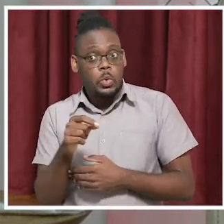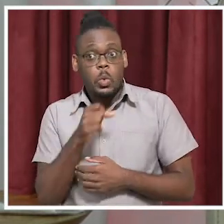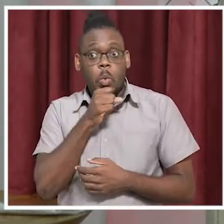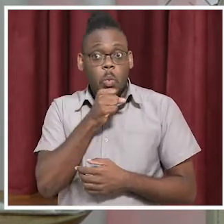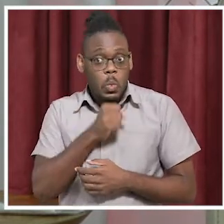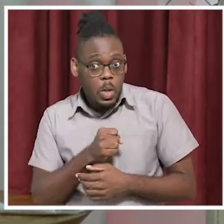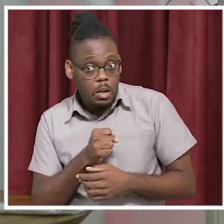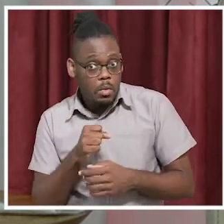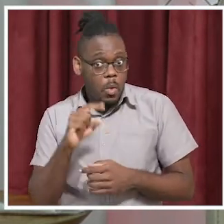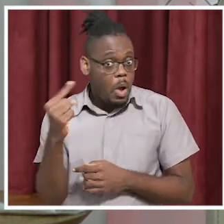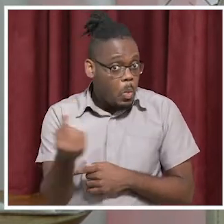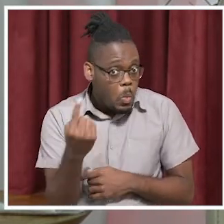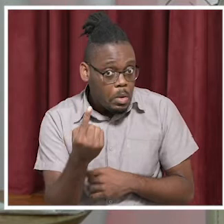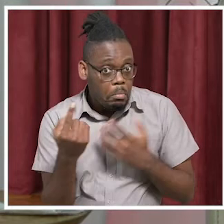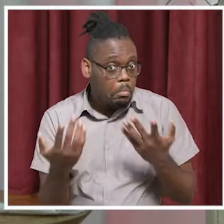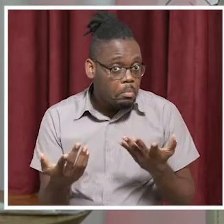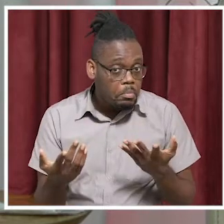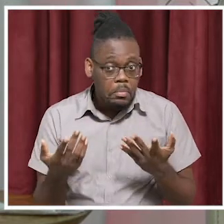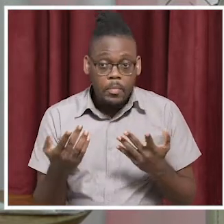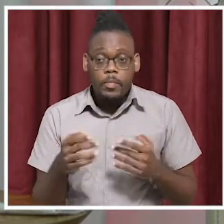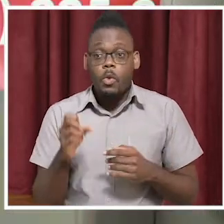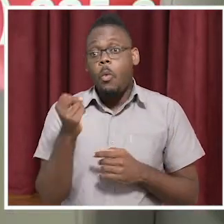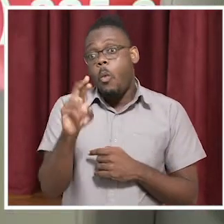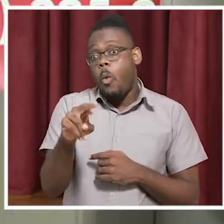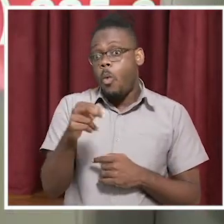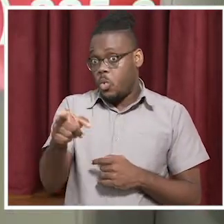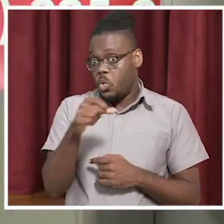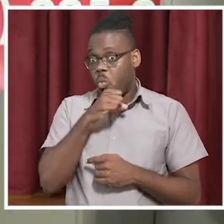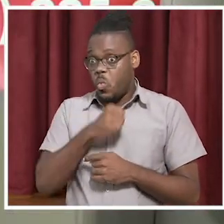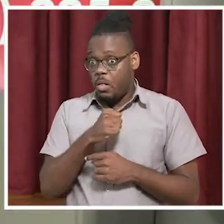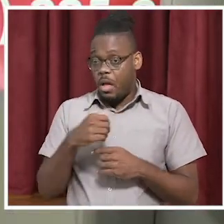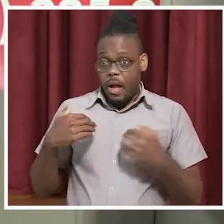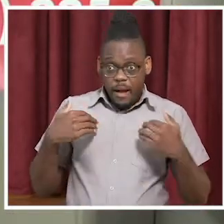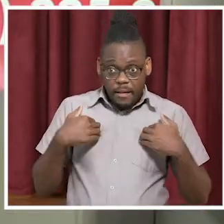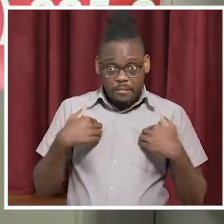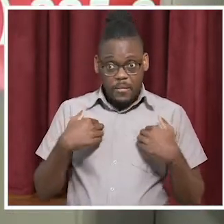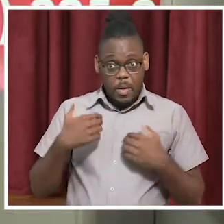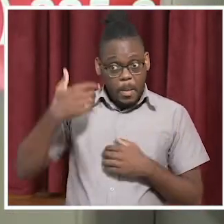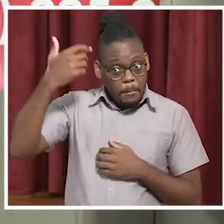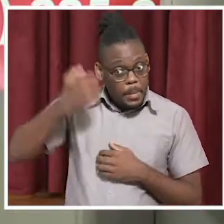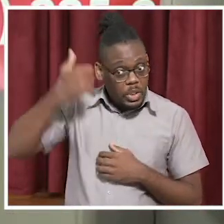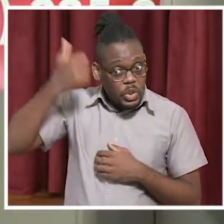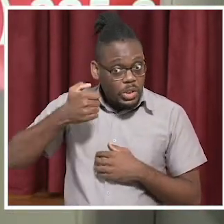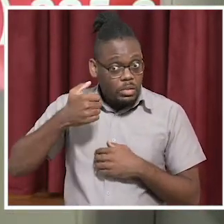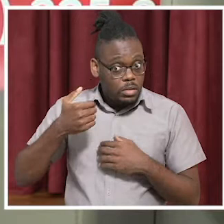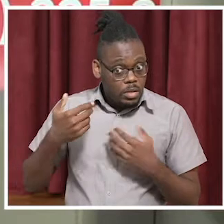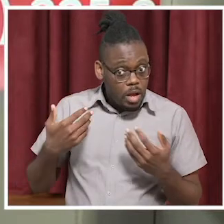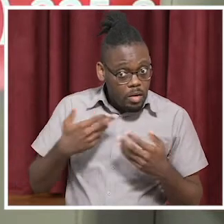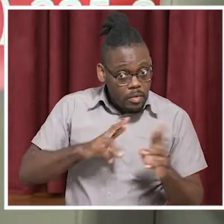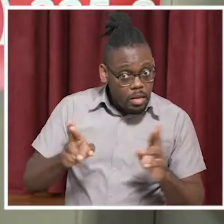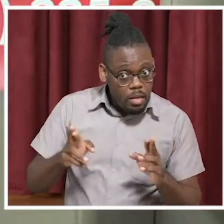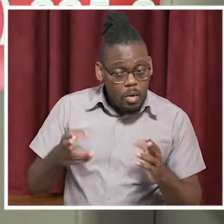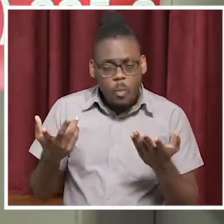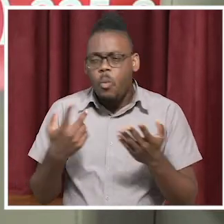or NIS grants additionally? What are the stipulations? Well, in terms of stipulations, we would have to look at their